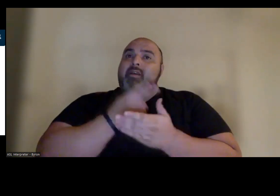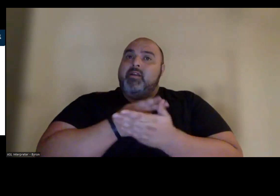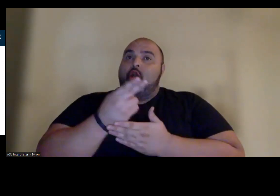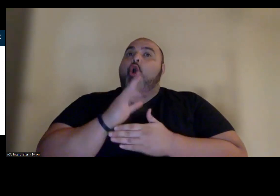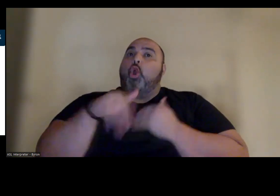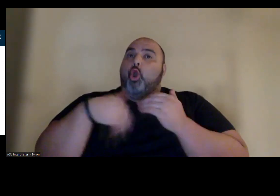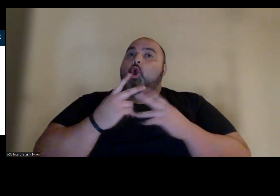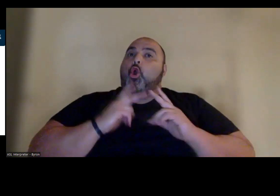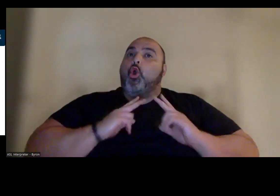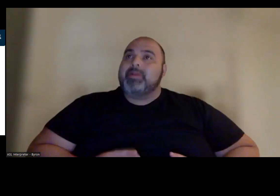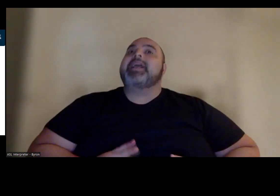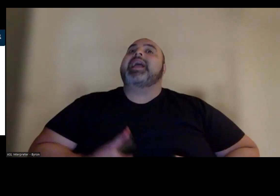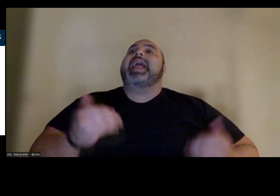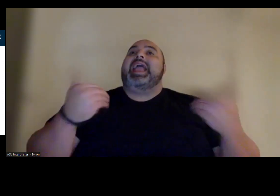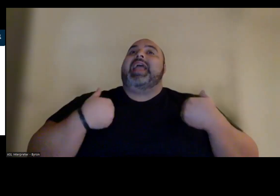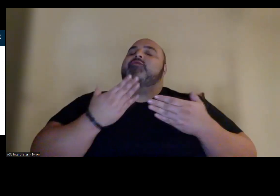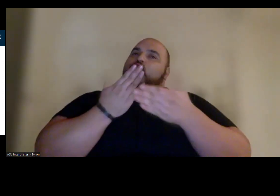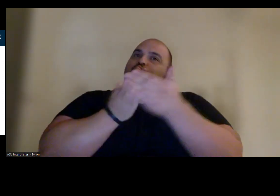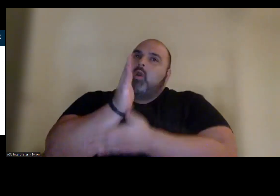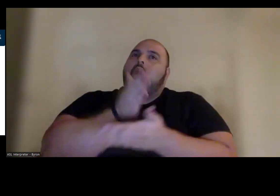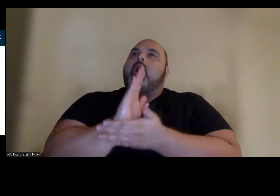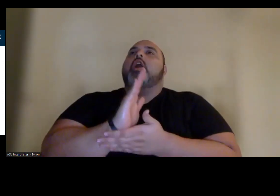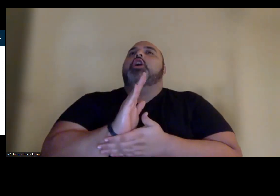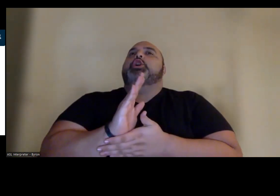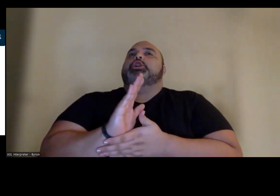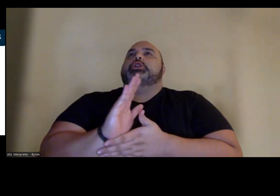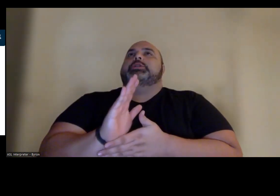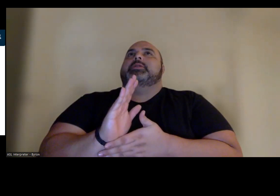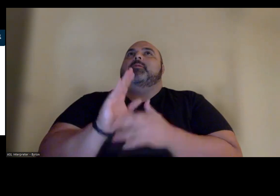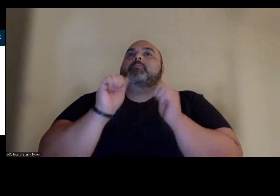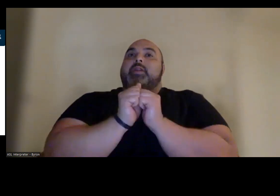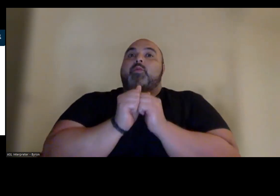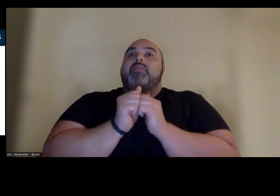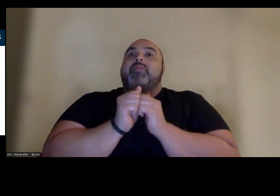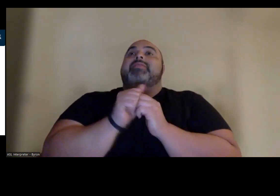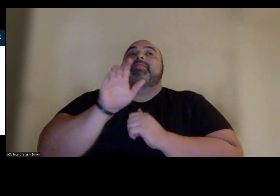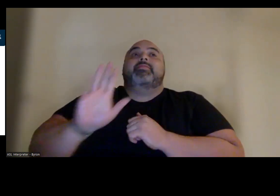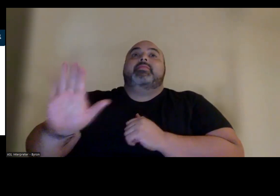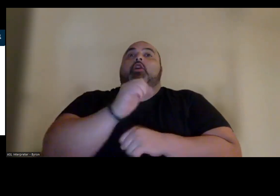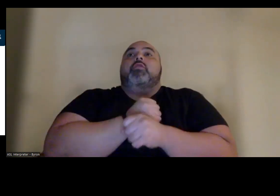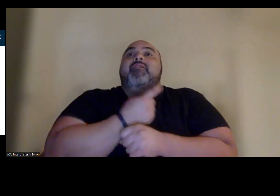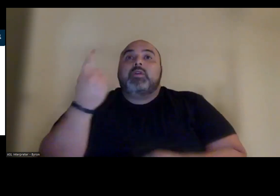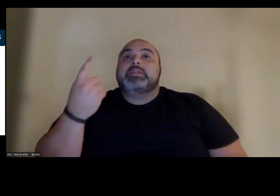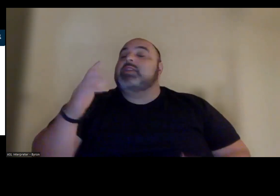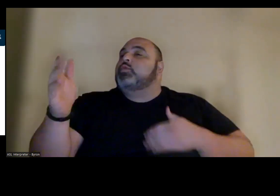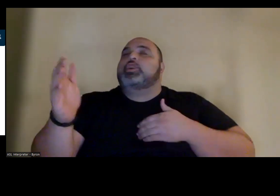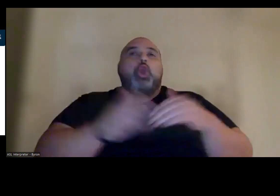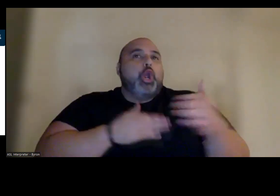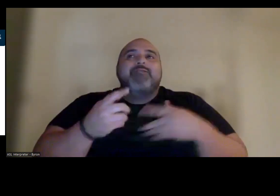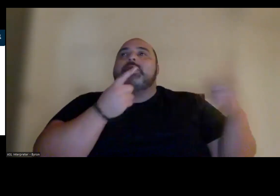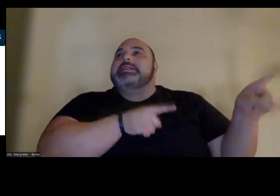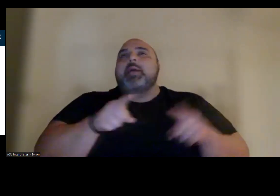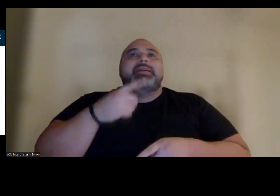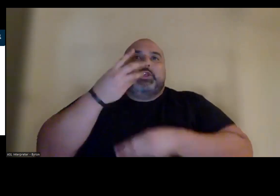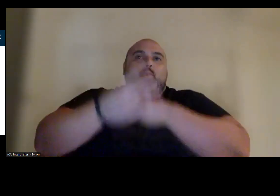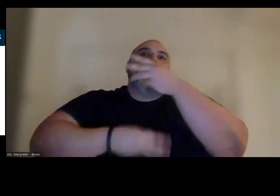human being has the right to be with their loved ones, regardless of what's going on in the